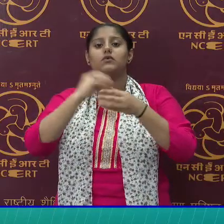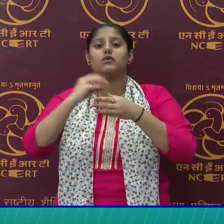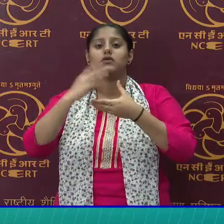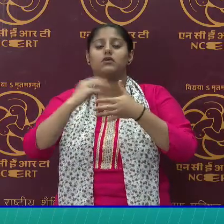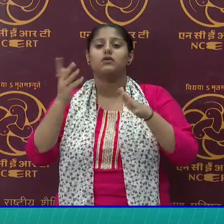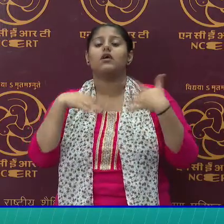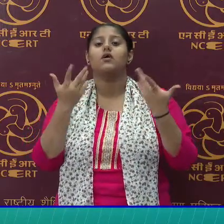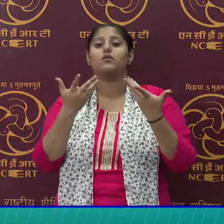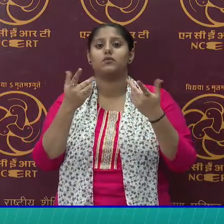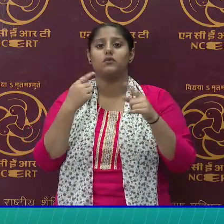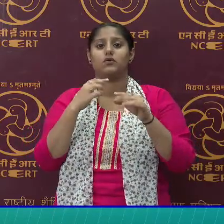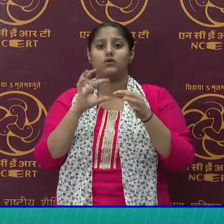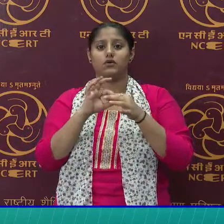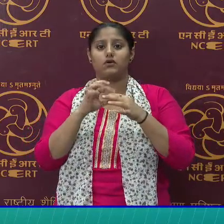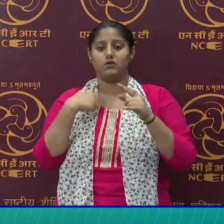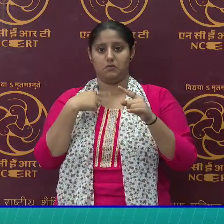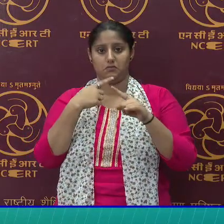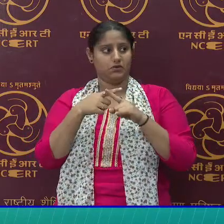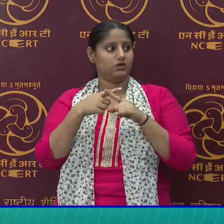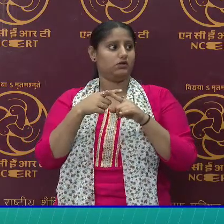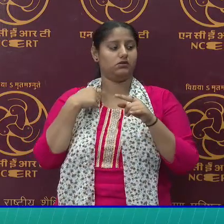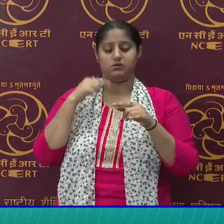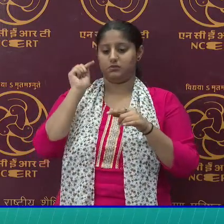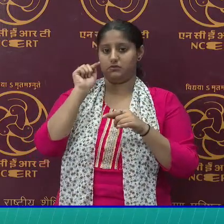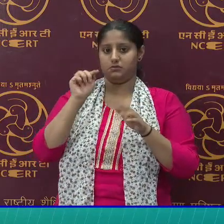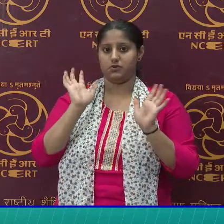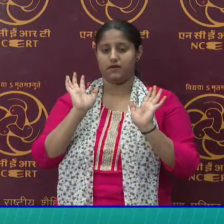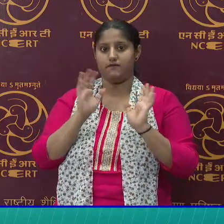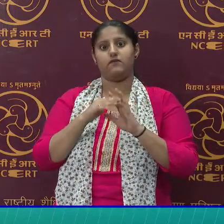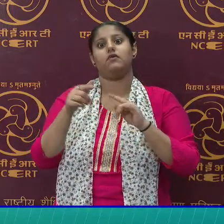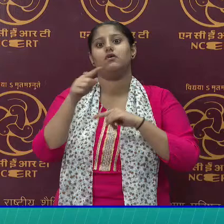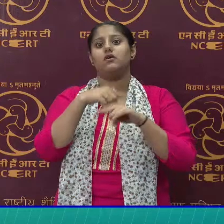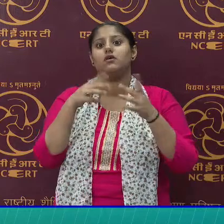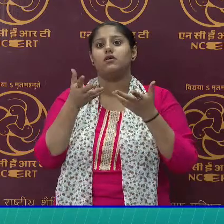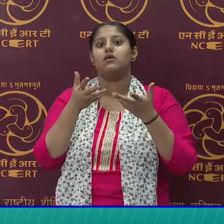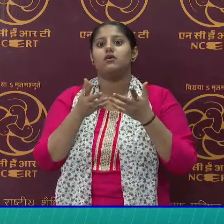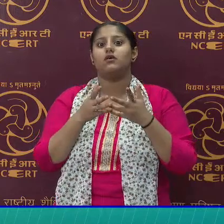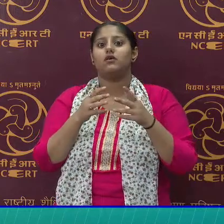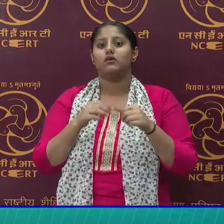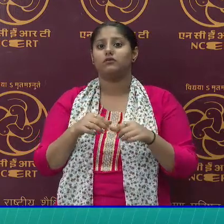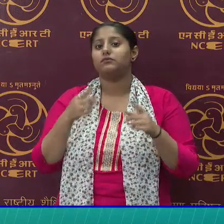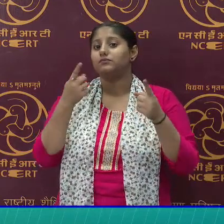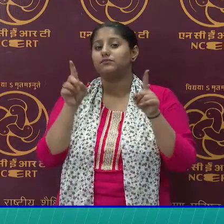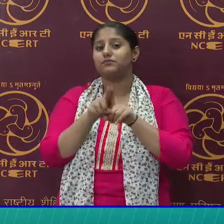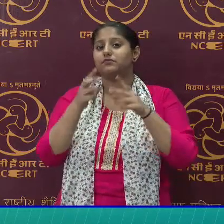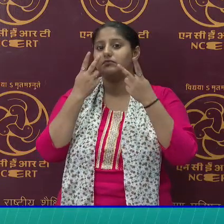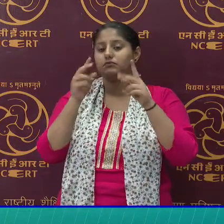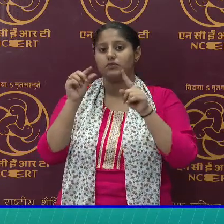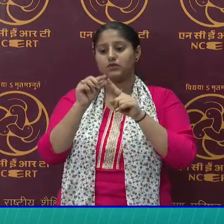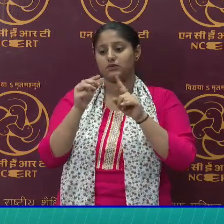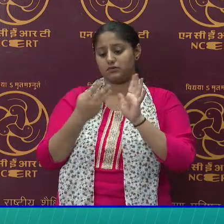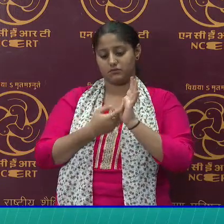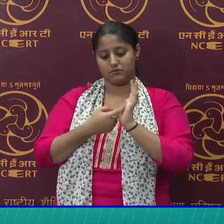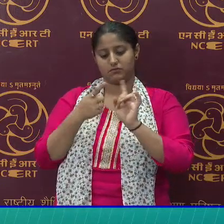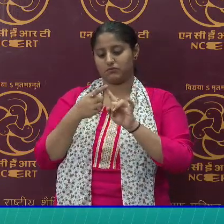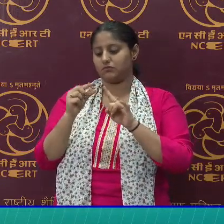we also have, there is this article on prepositions.